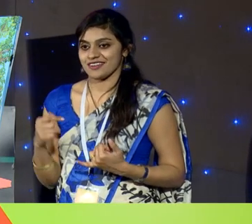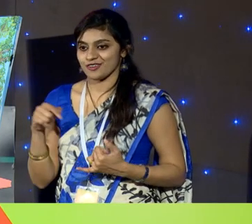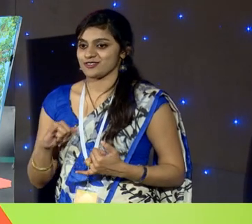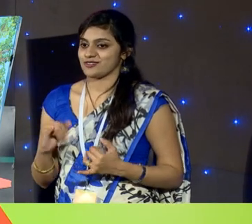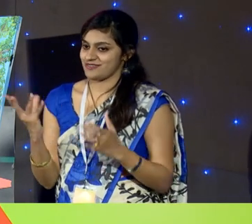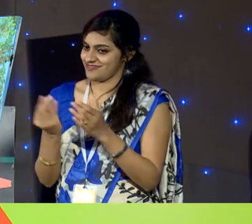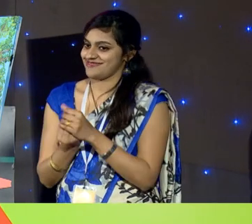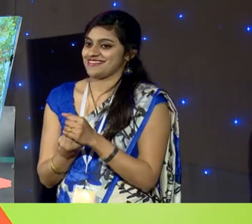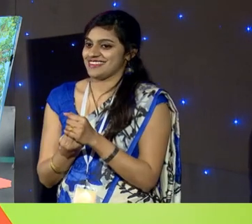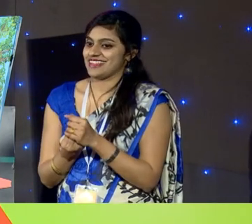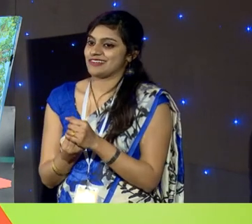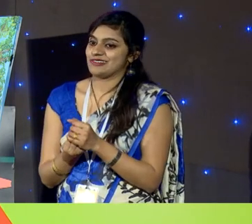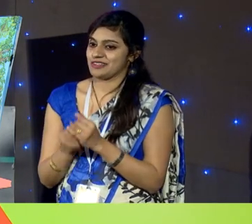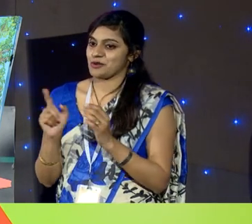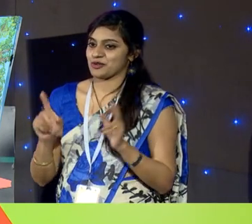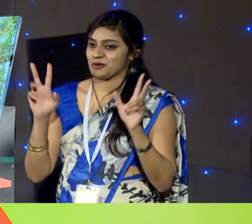please.